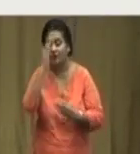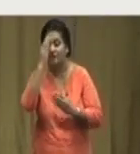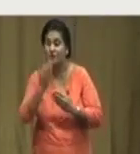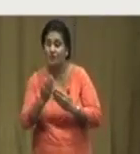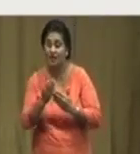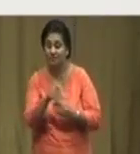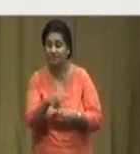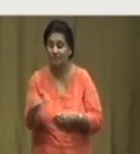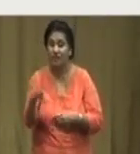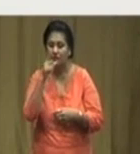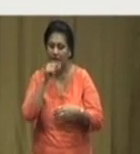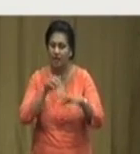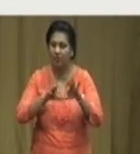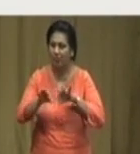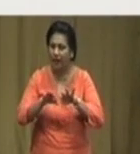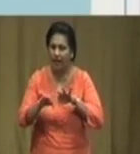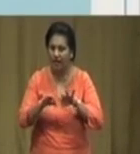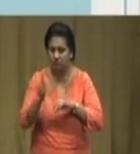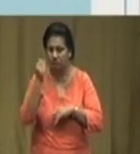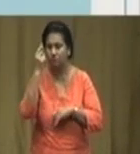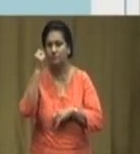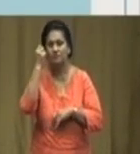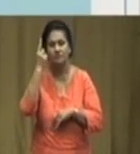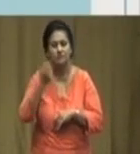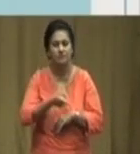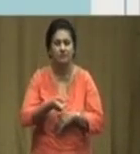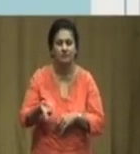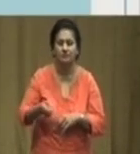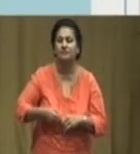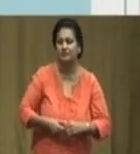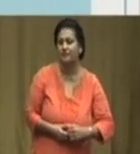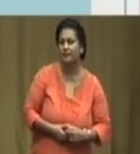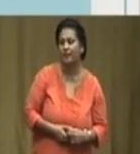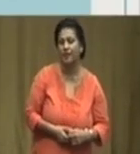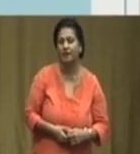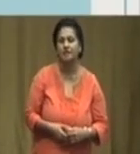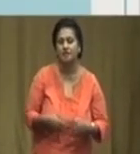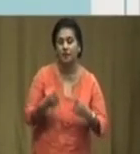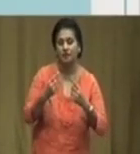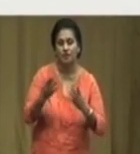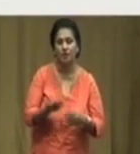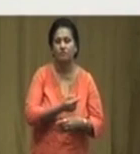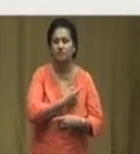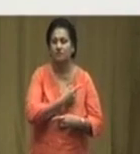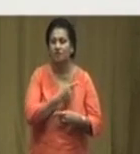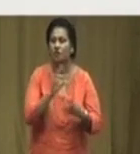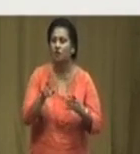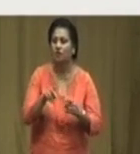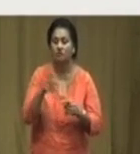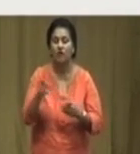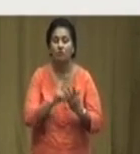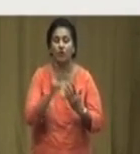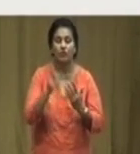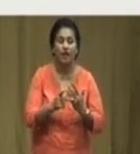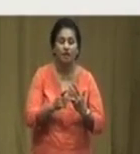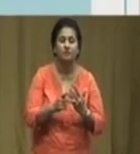to plan to understand it. And it's pretty straightforward. I won't do it just so I can show you that you can select your program. Oop, there's